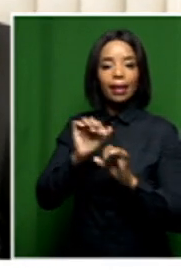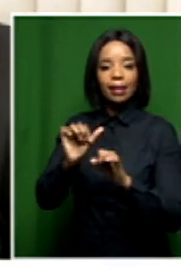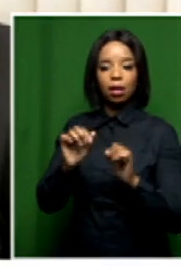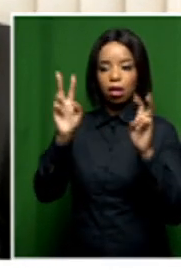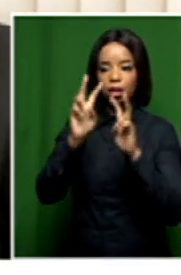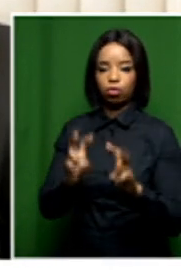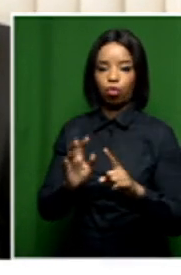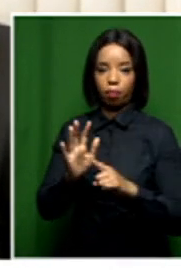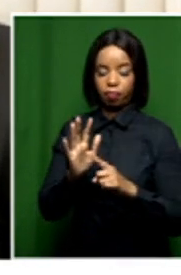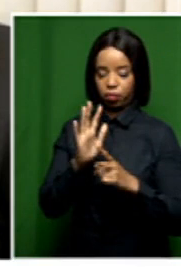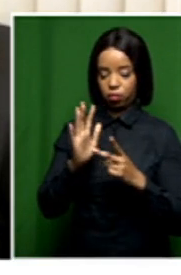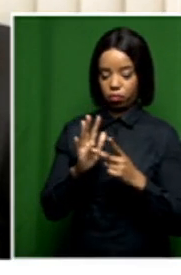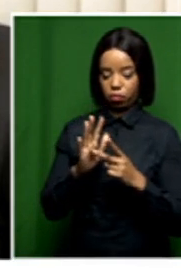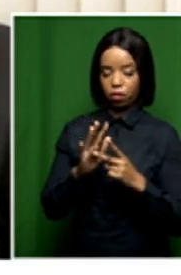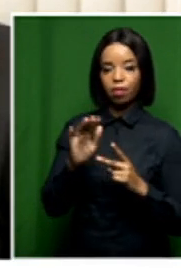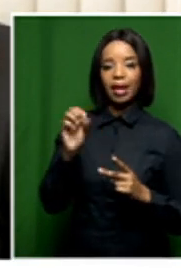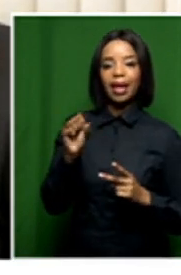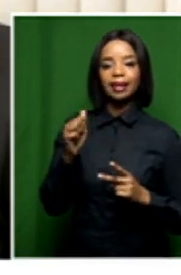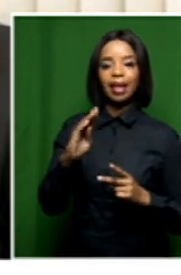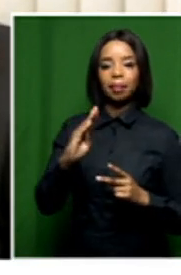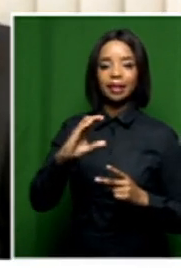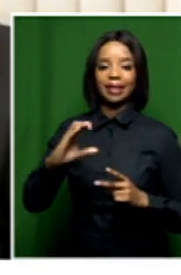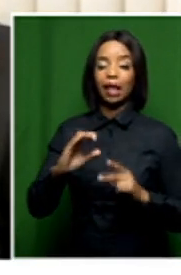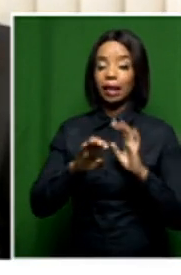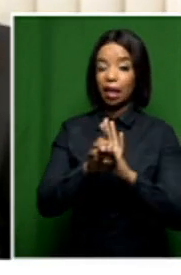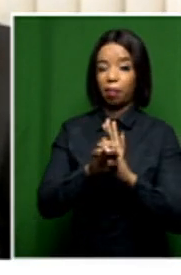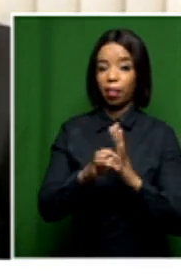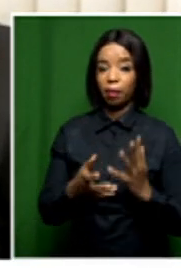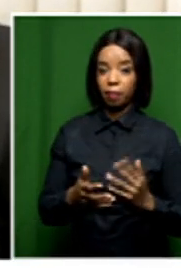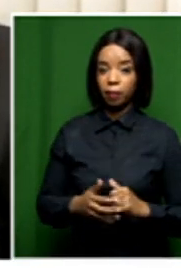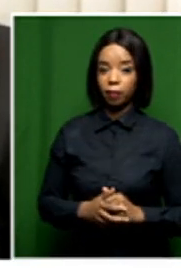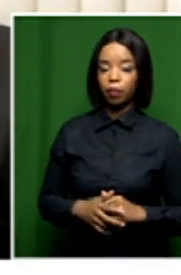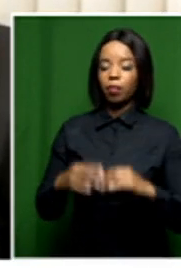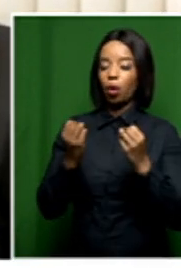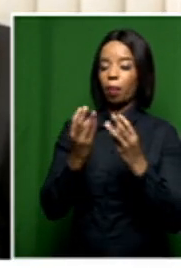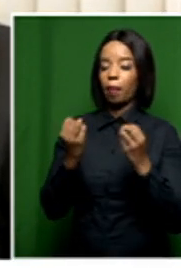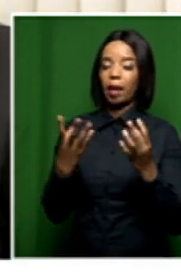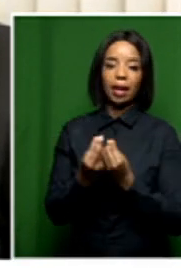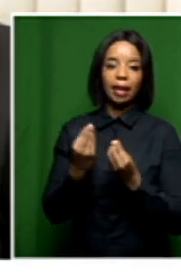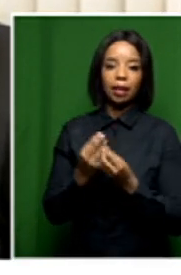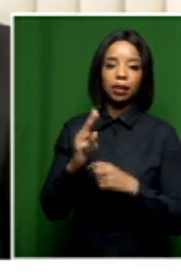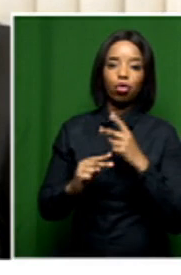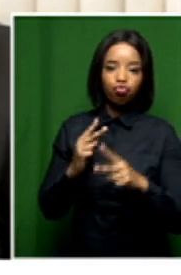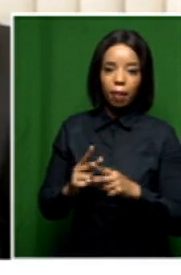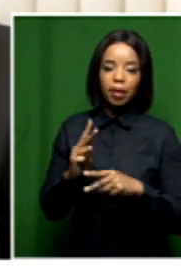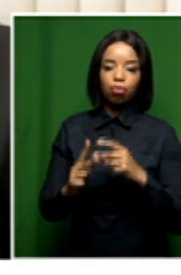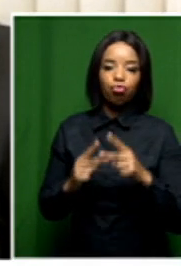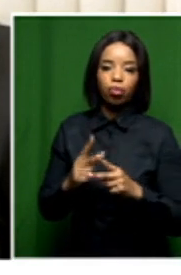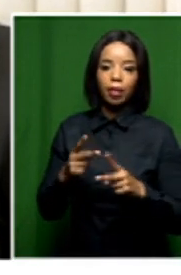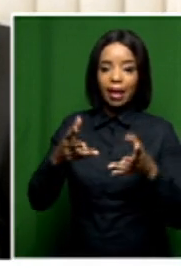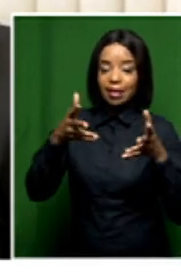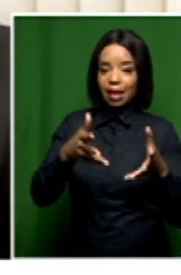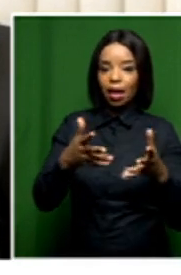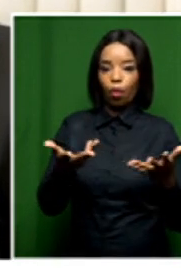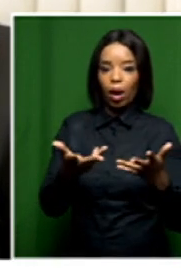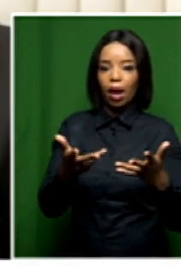the work that went into the SABC as an example, a lot of that was repeated at the Commission of Inquiry into